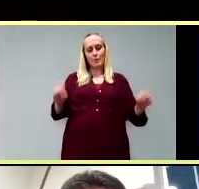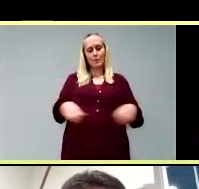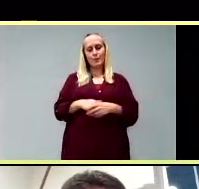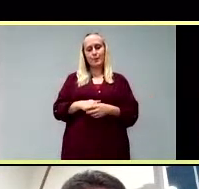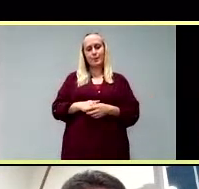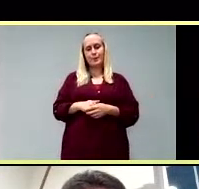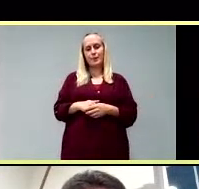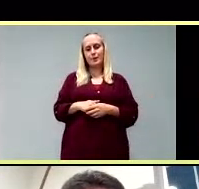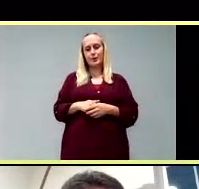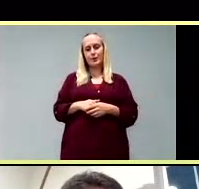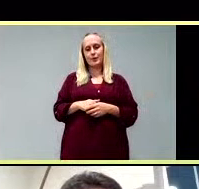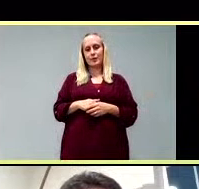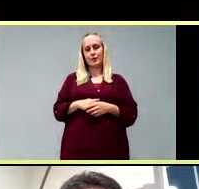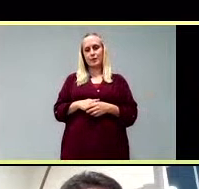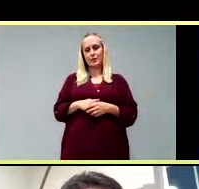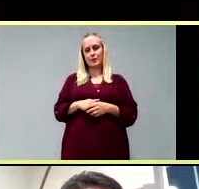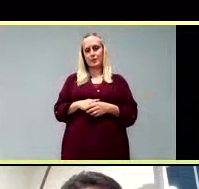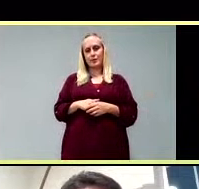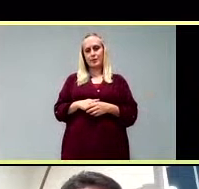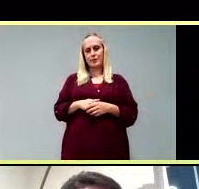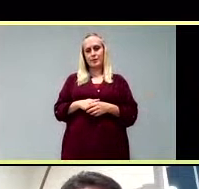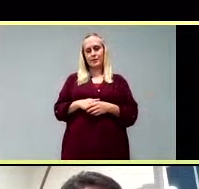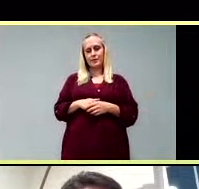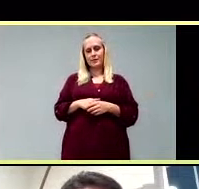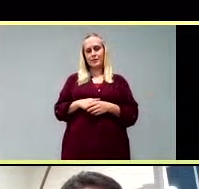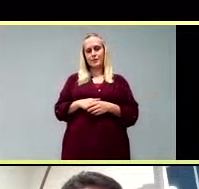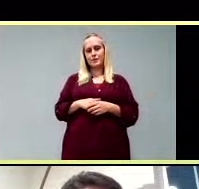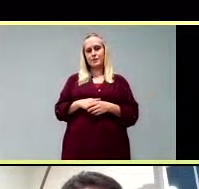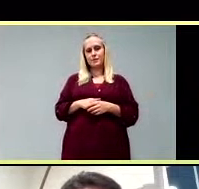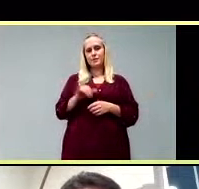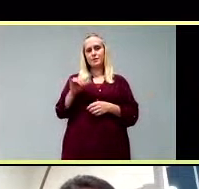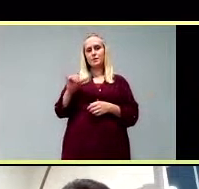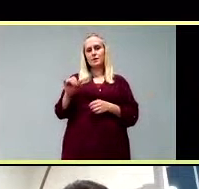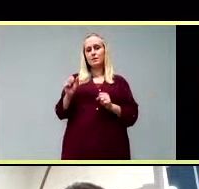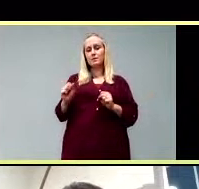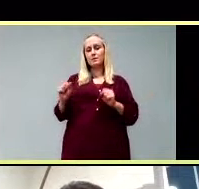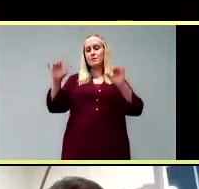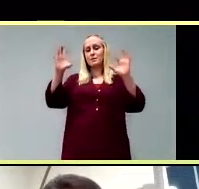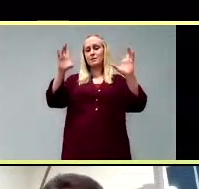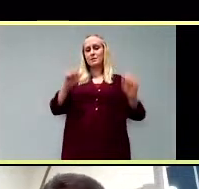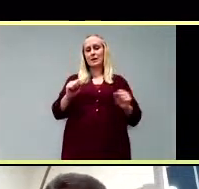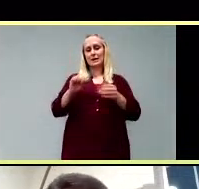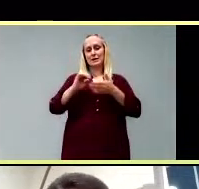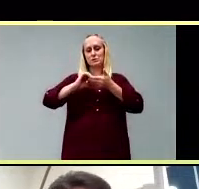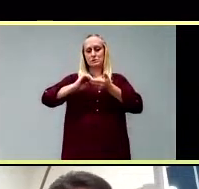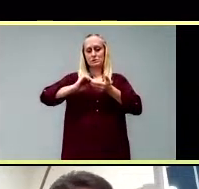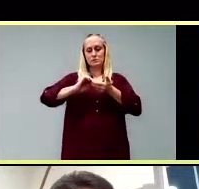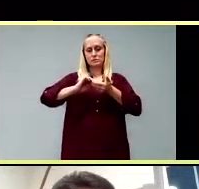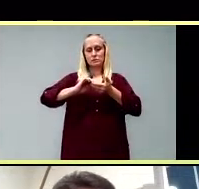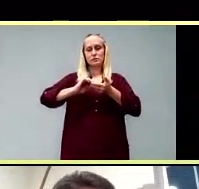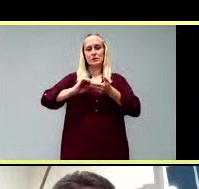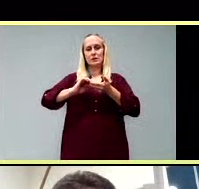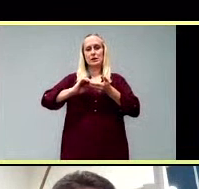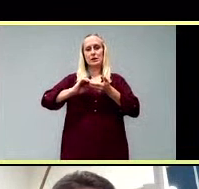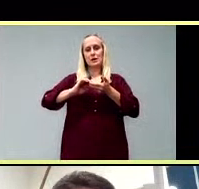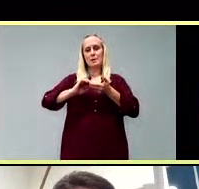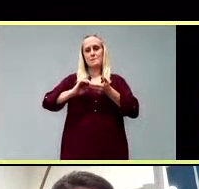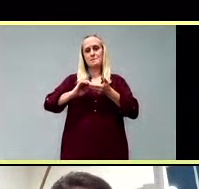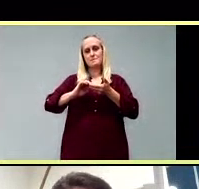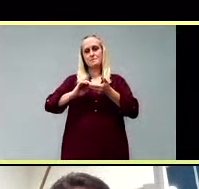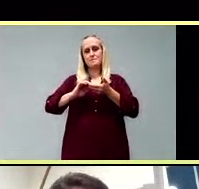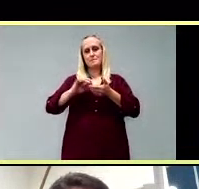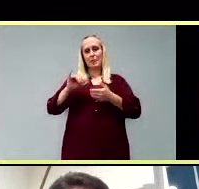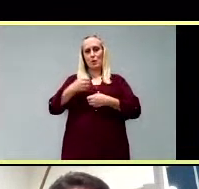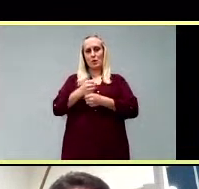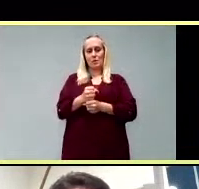you know, that amazing public-private partnership that was created out of truly faith